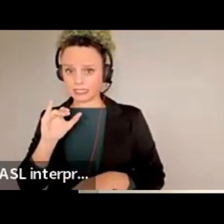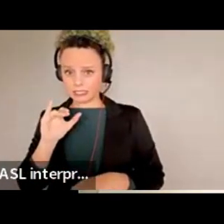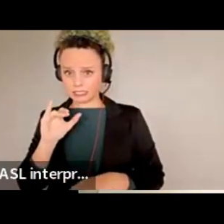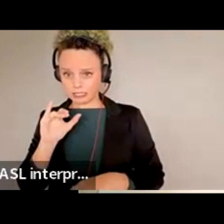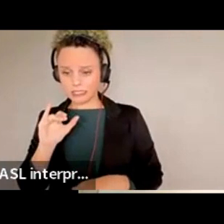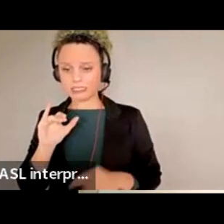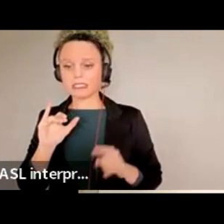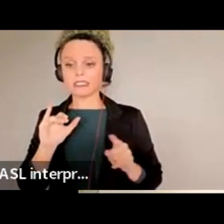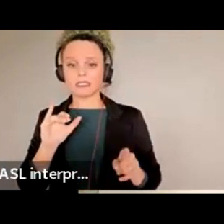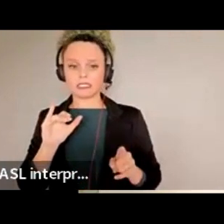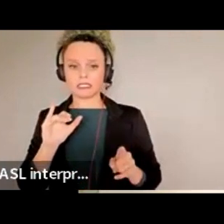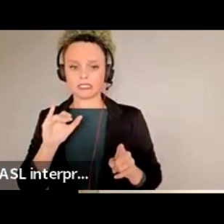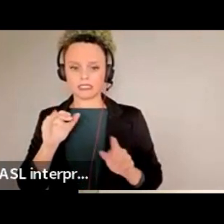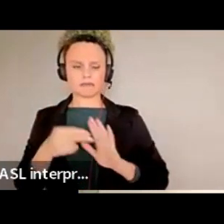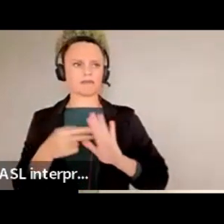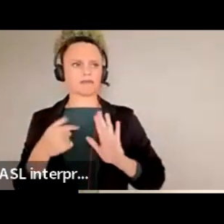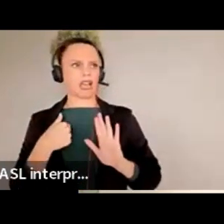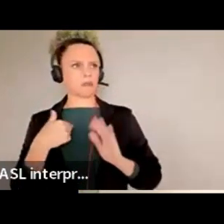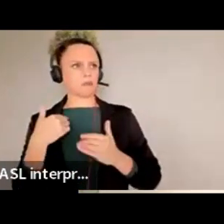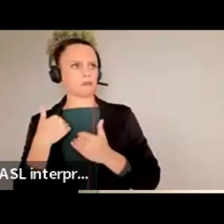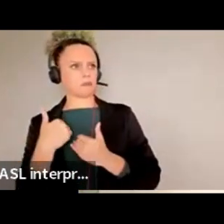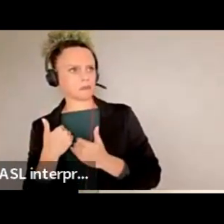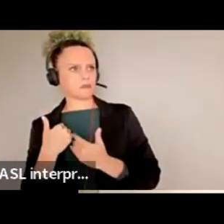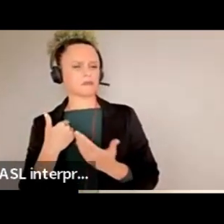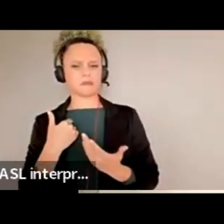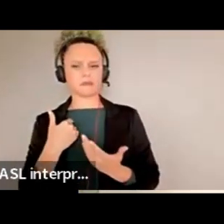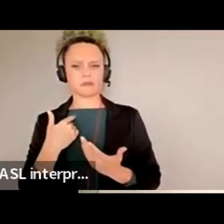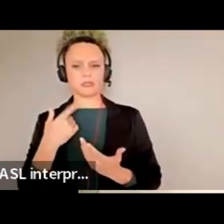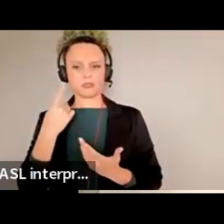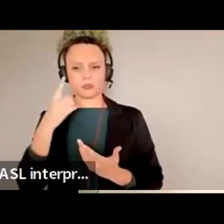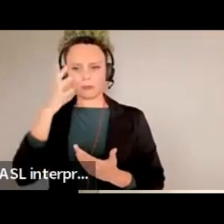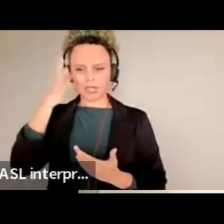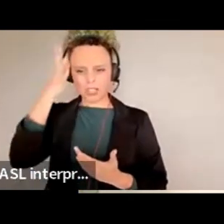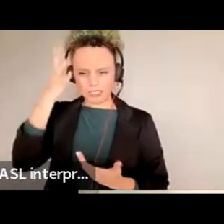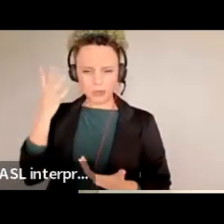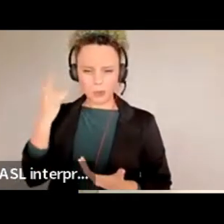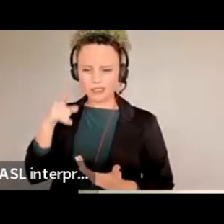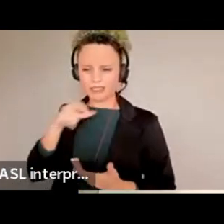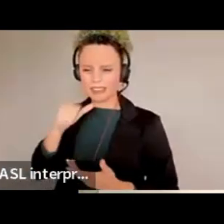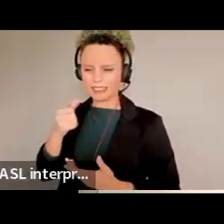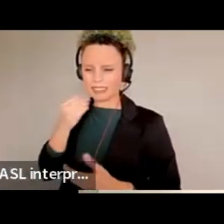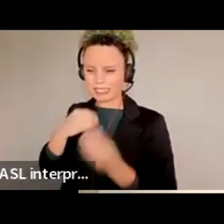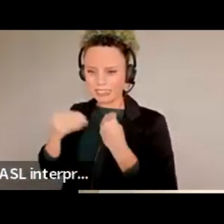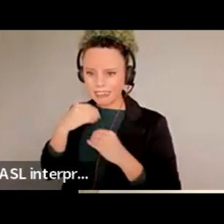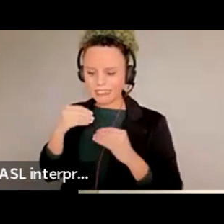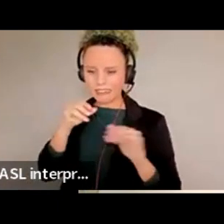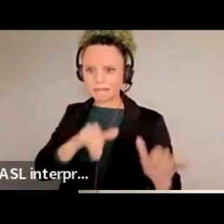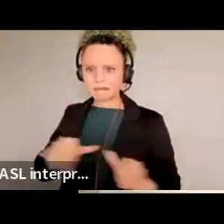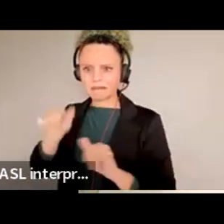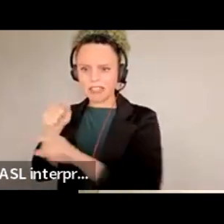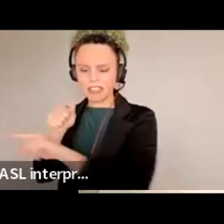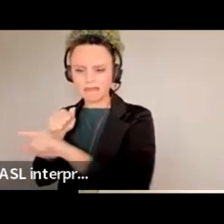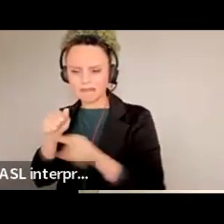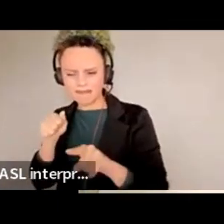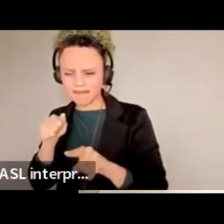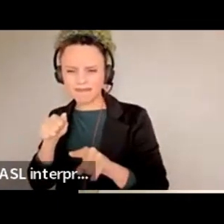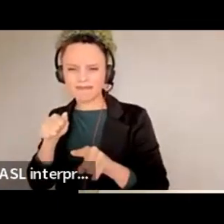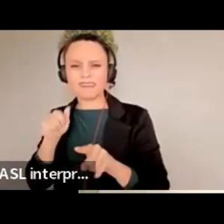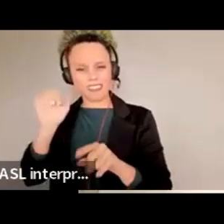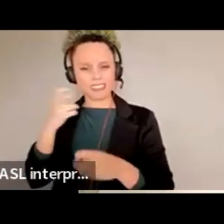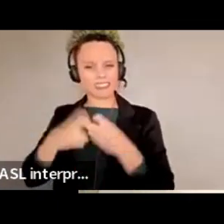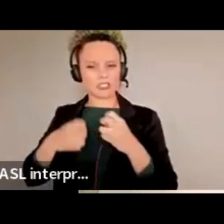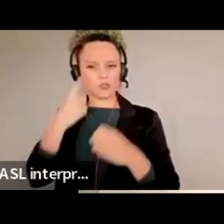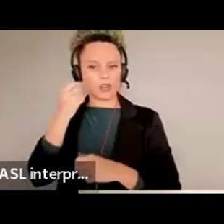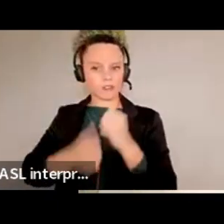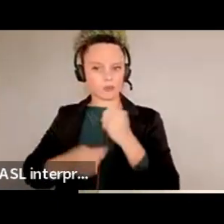already would make somebody who is autistic or on the spectrum feel like they're a problem or a burden to their parents, that they're not